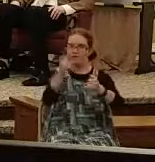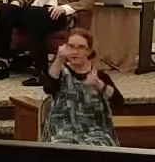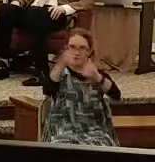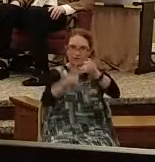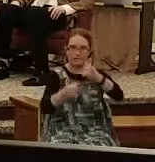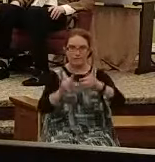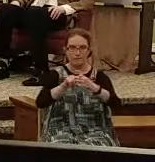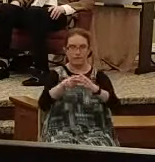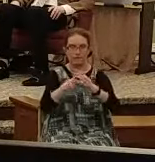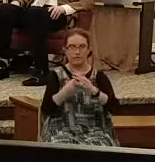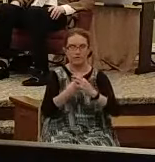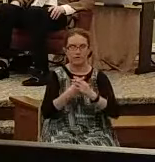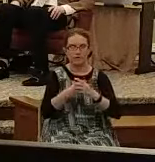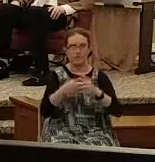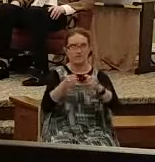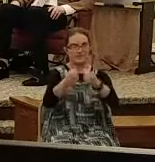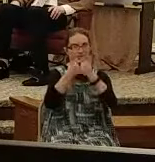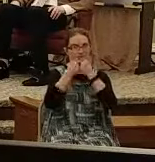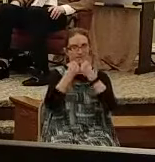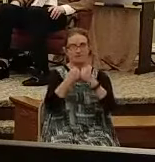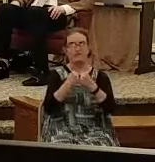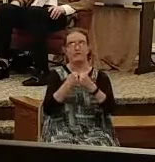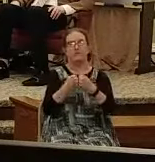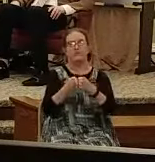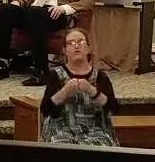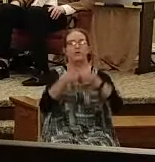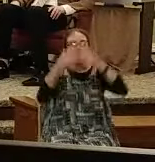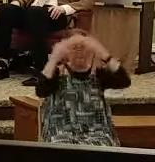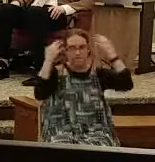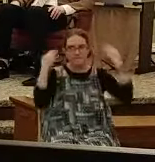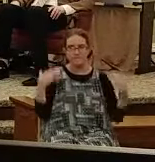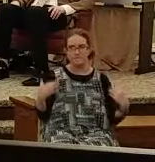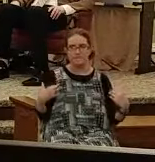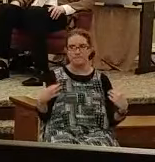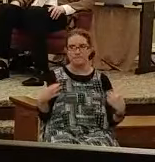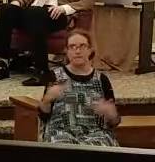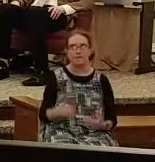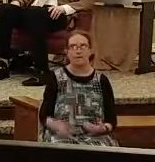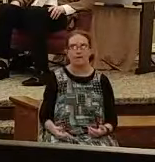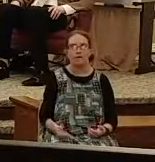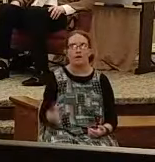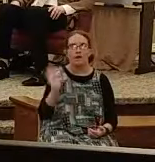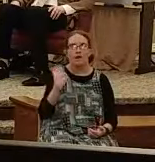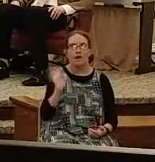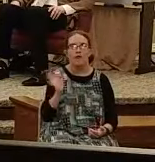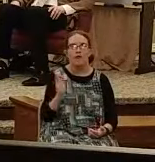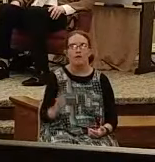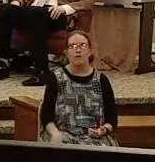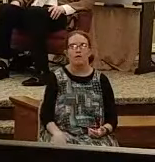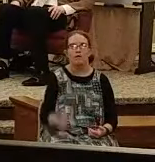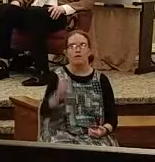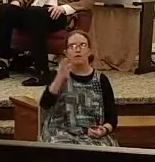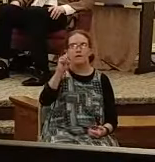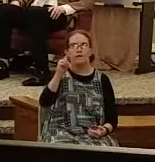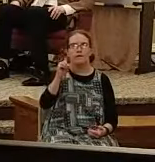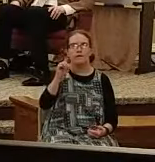it begins to seize your being. Tell it, Pastor. Hello. Amen. Ted